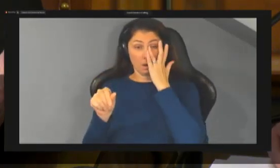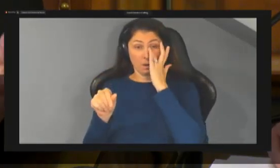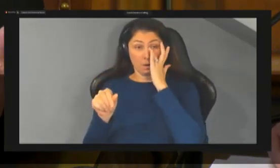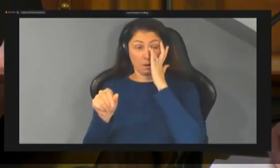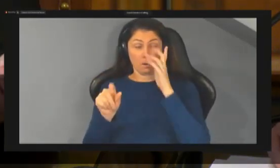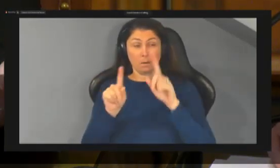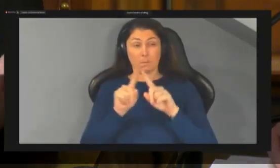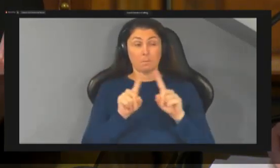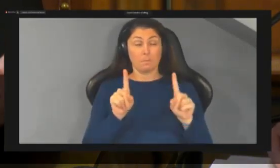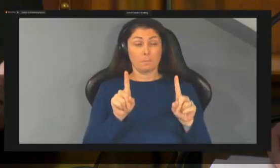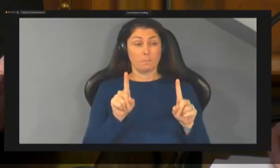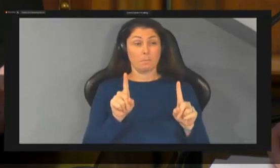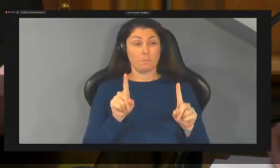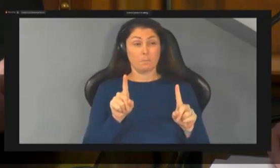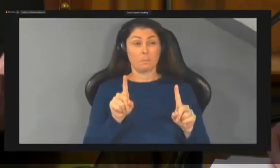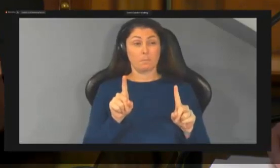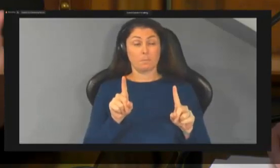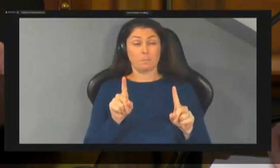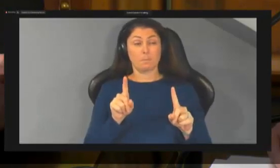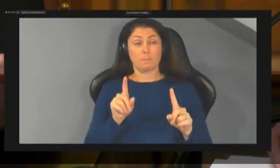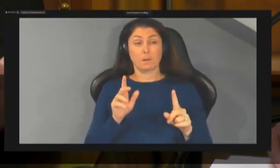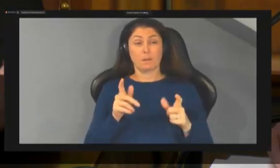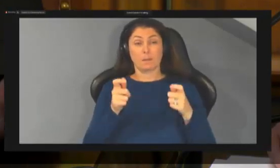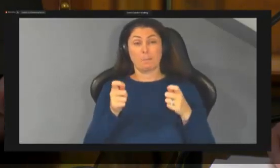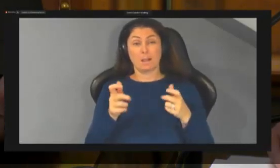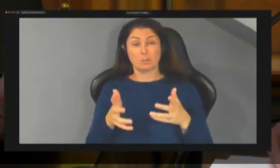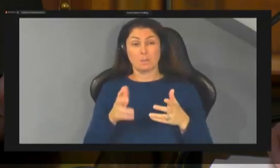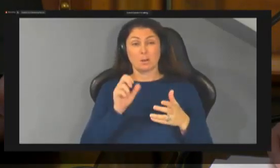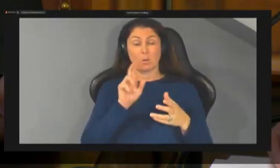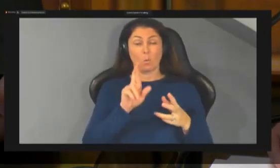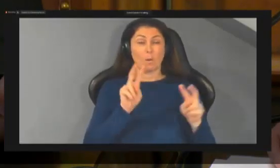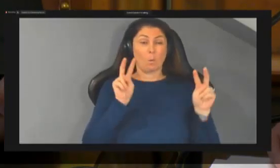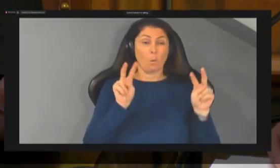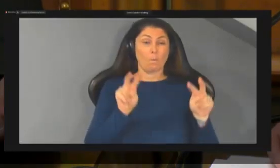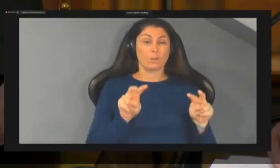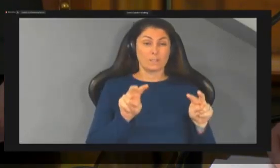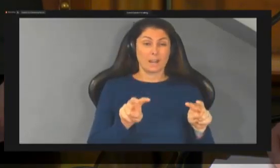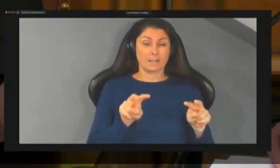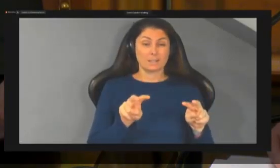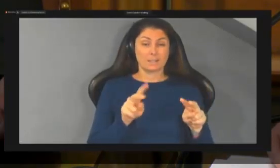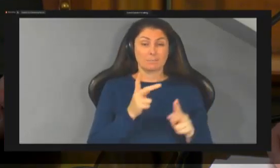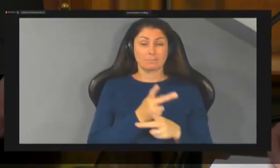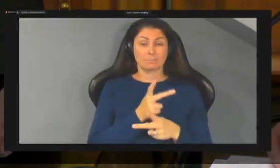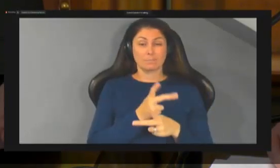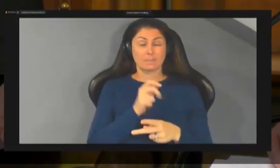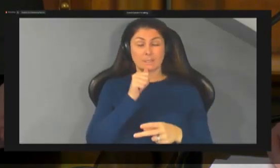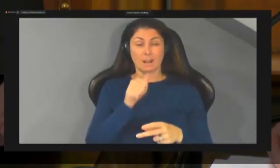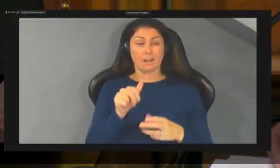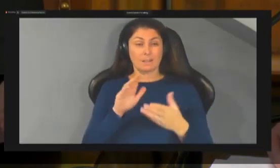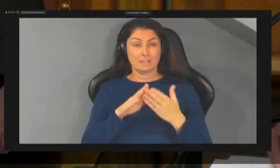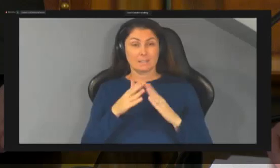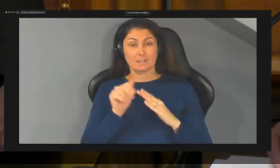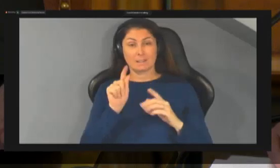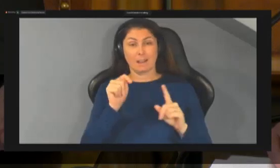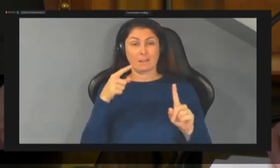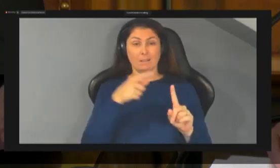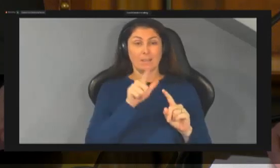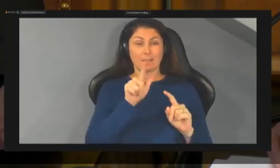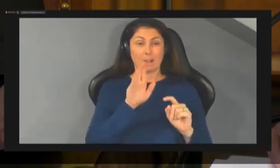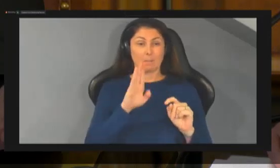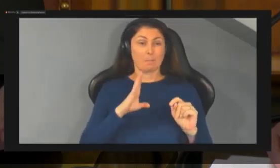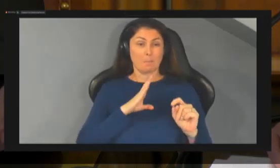the management or, you know, oversight is not at the city, it's at the land bank board